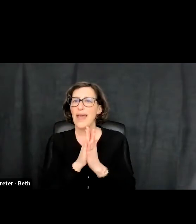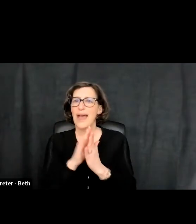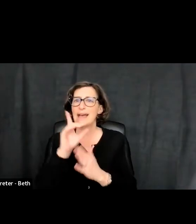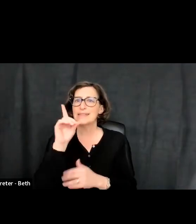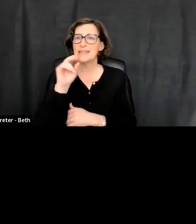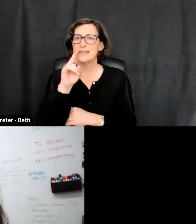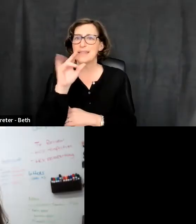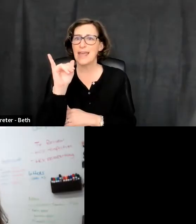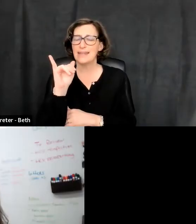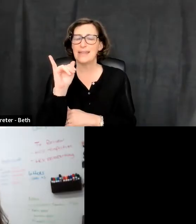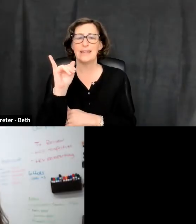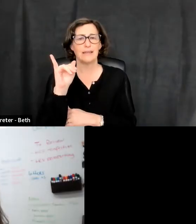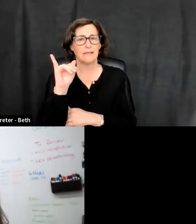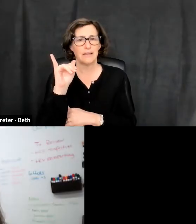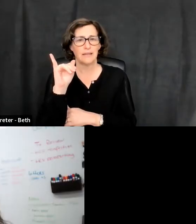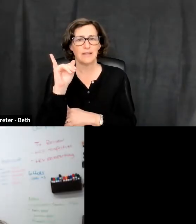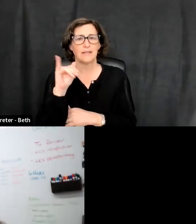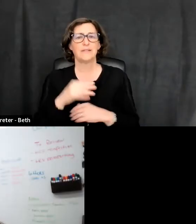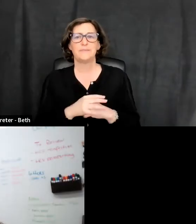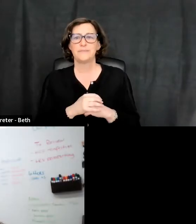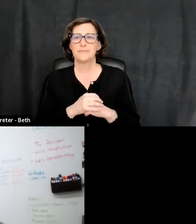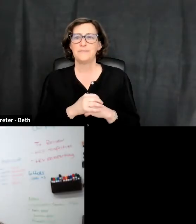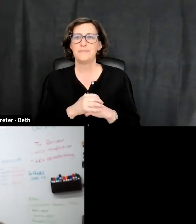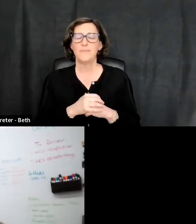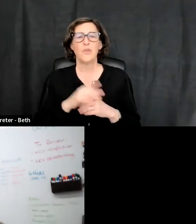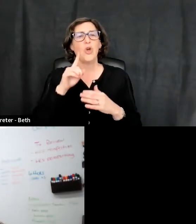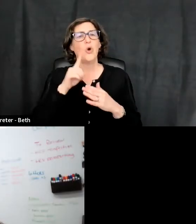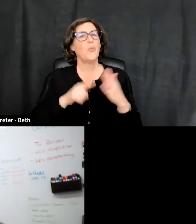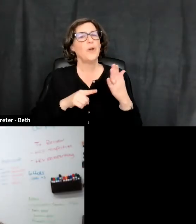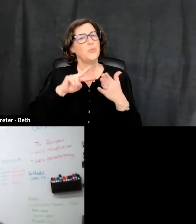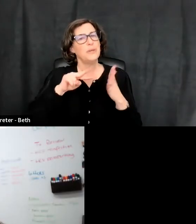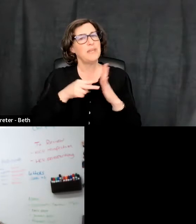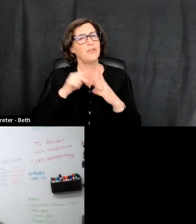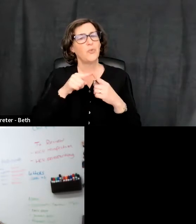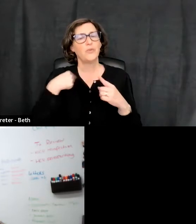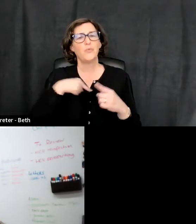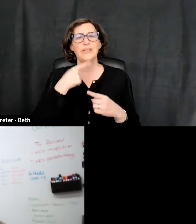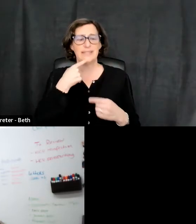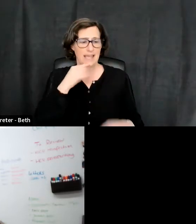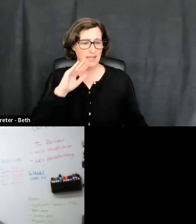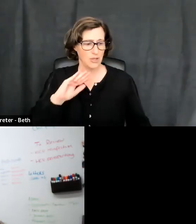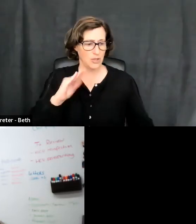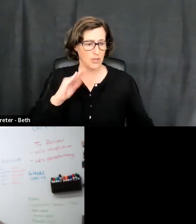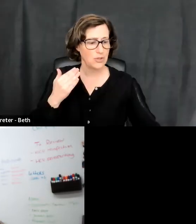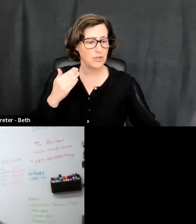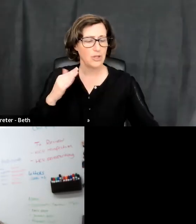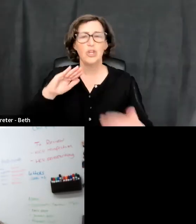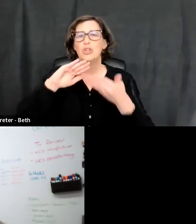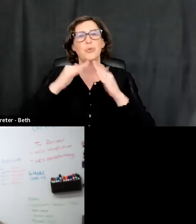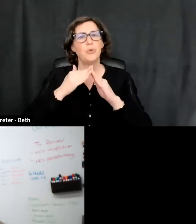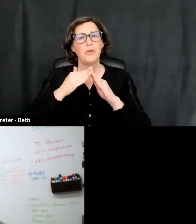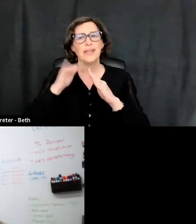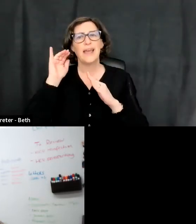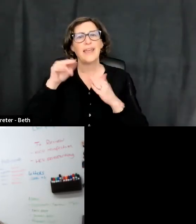to contribute. But what do we mean by when we say community? And in what ways does that